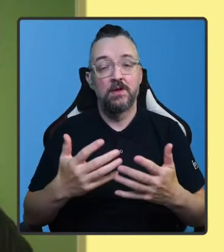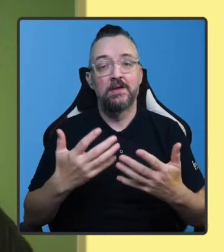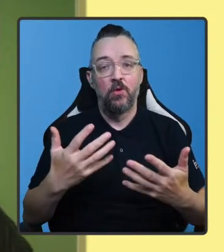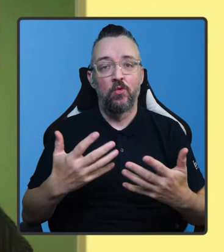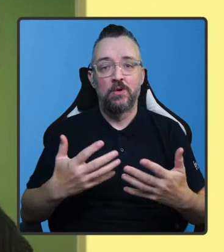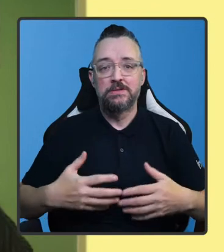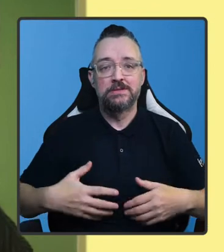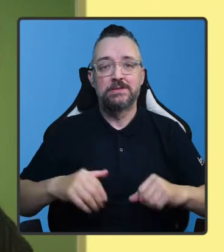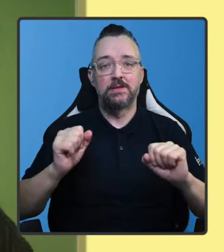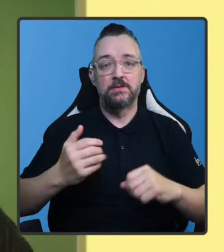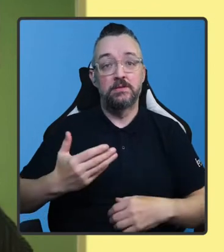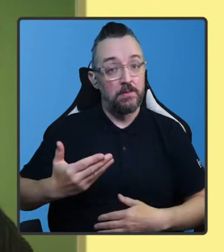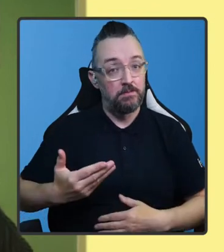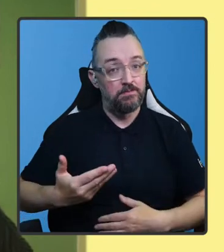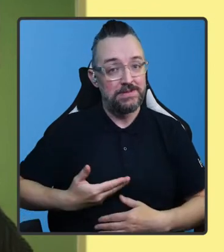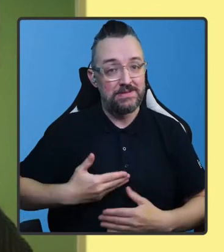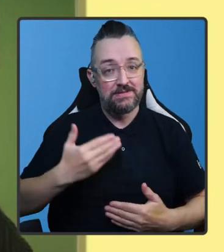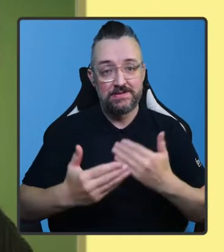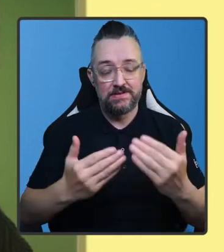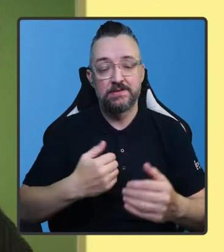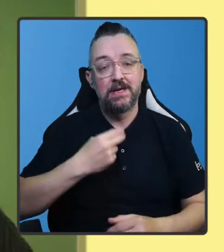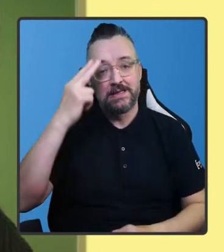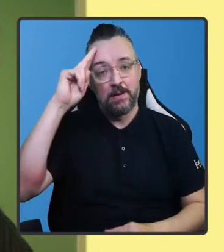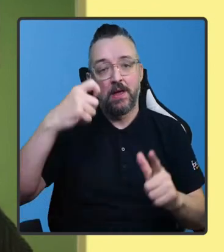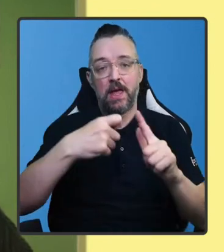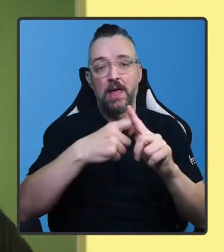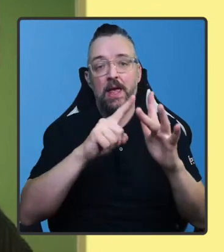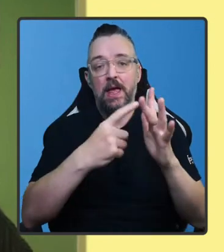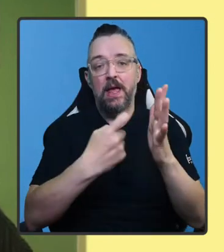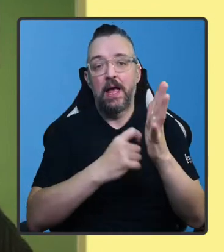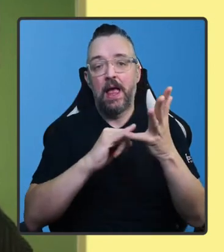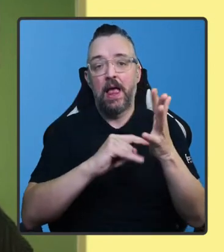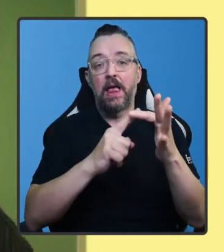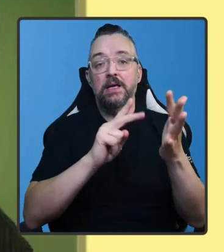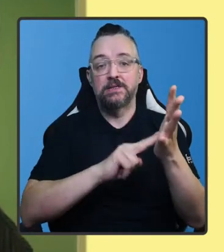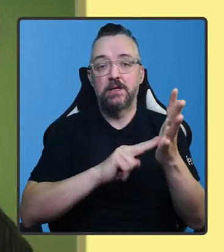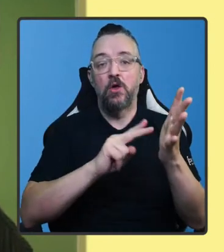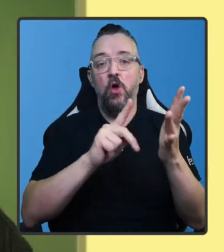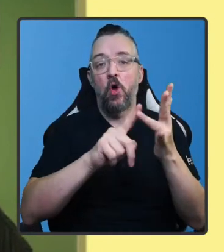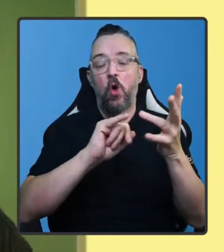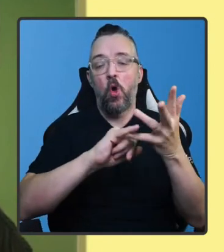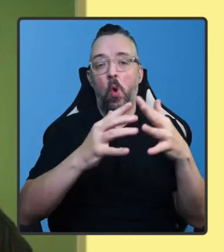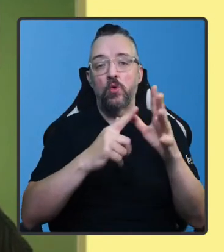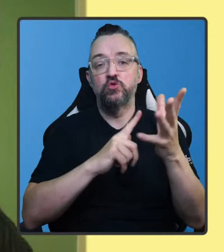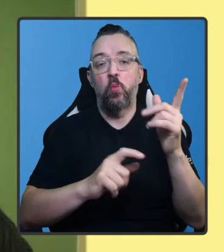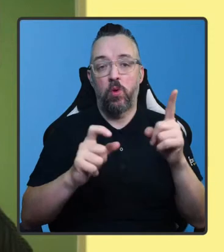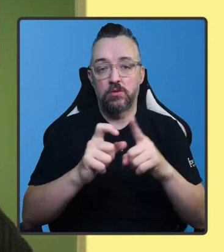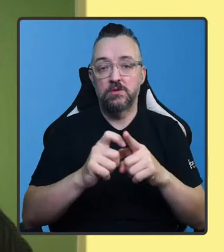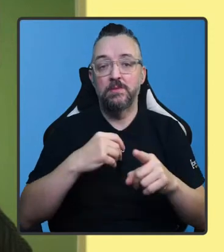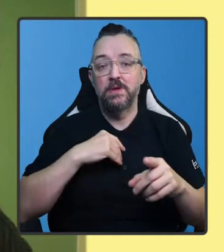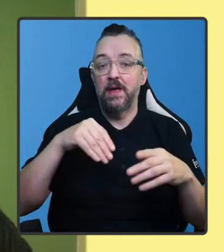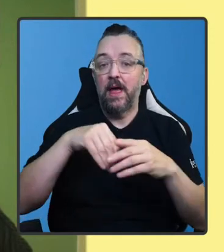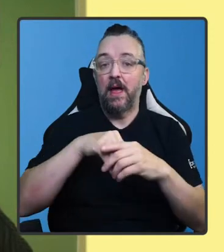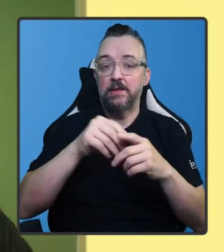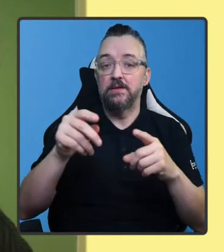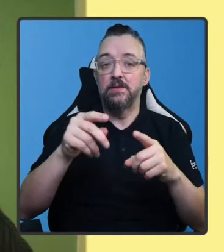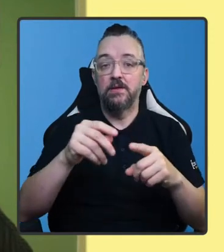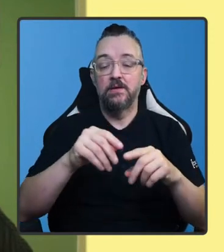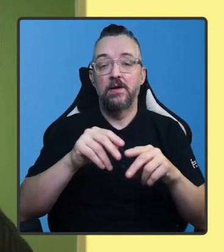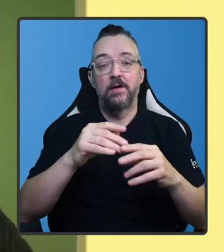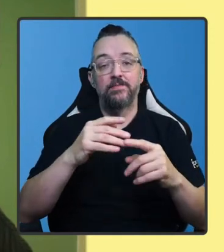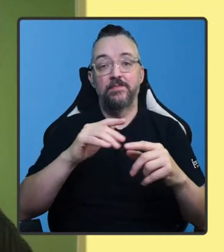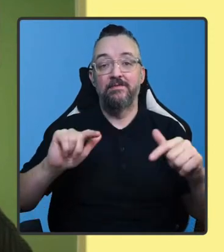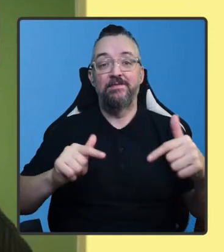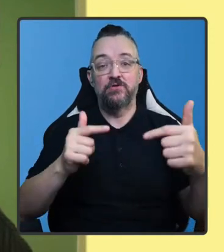business. So my name is Kirsten Oswald and I am the business convener, and I'm joined on the virtual stage by National